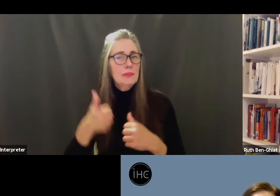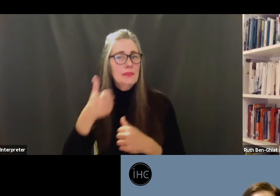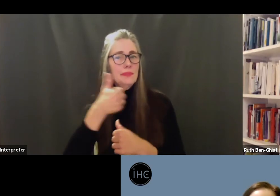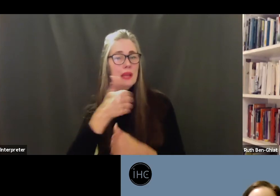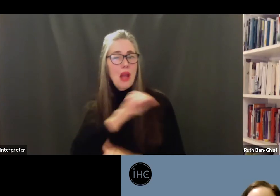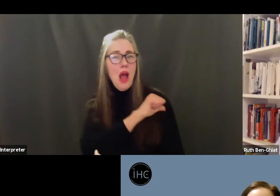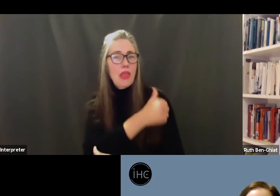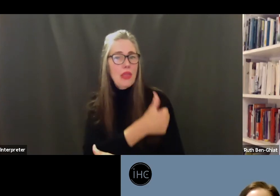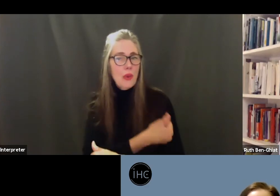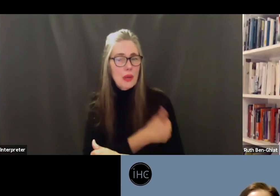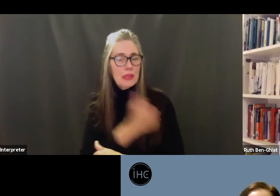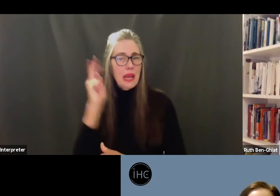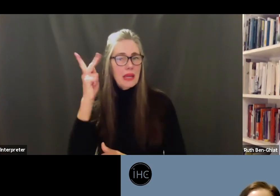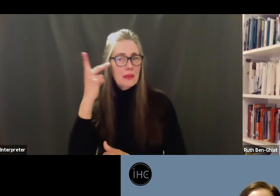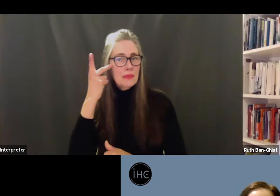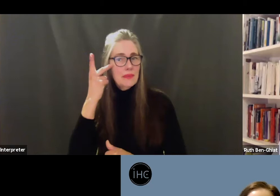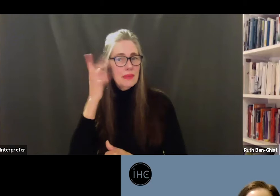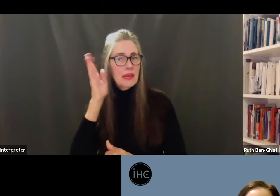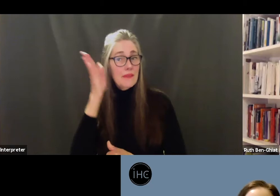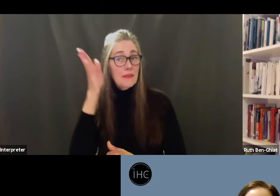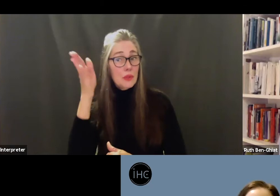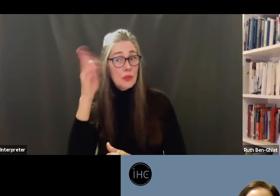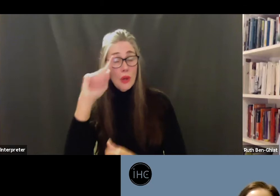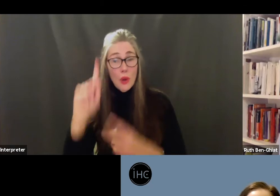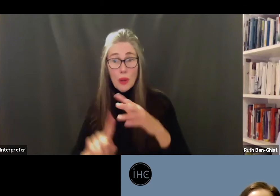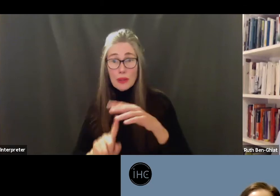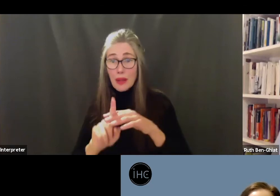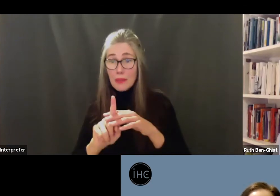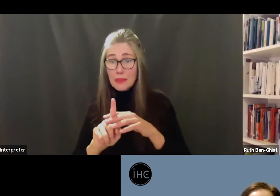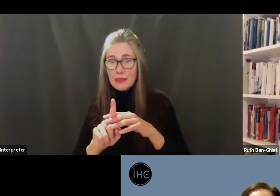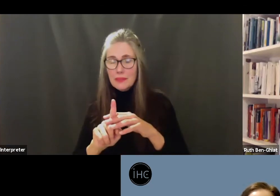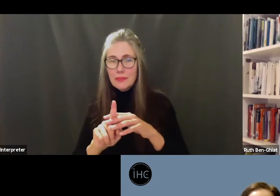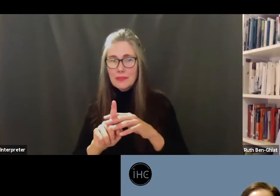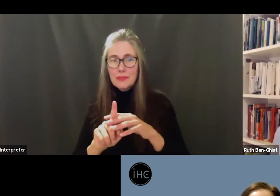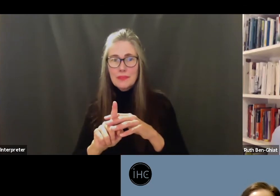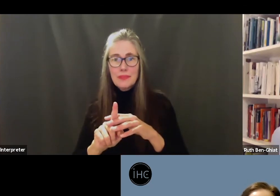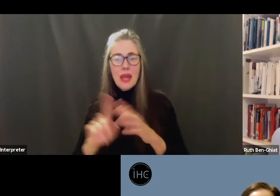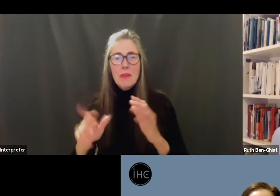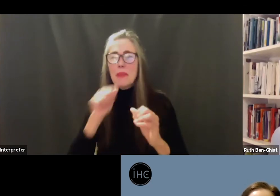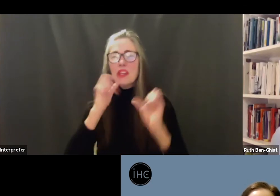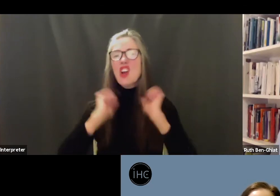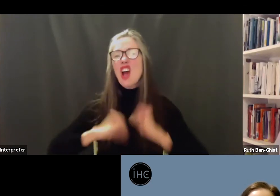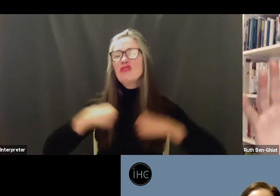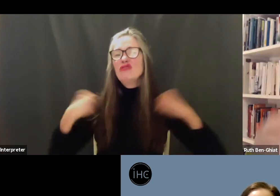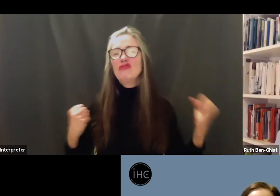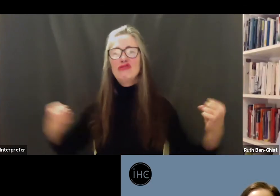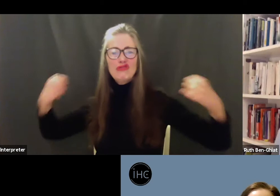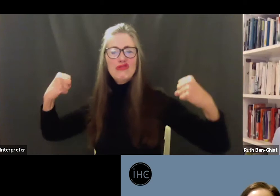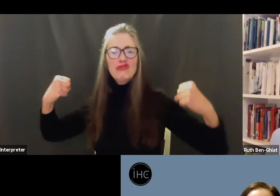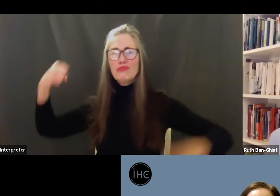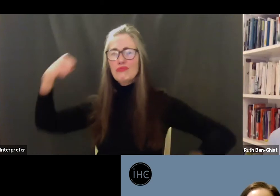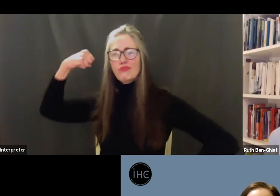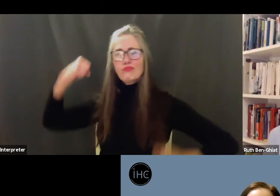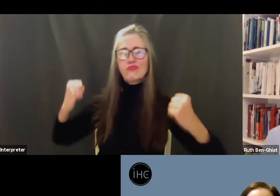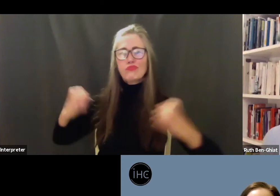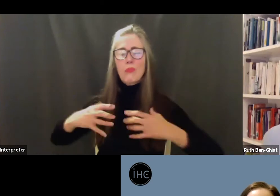future. And when it comes, they perhaps won't be taking off their shirts and photoshopping